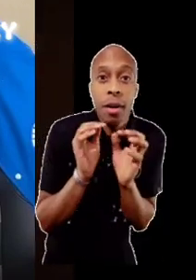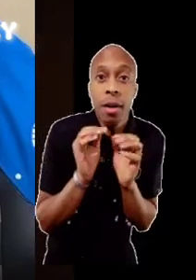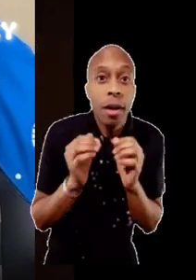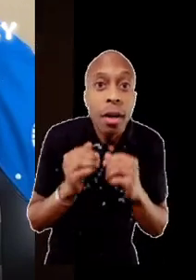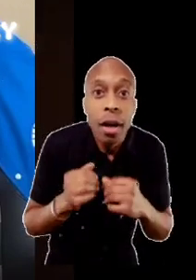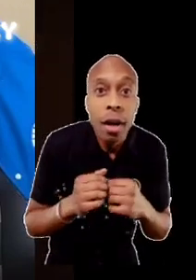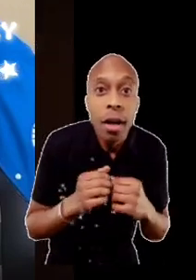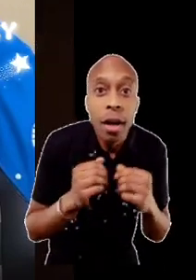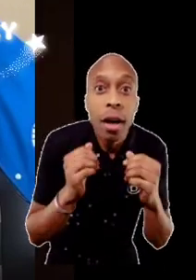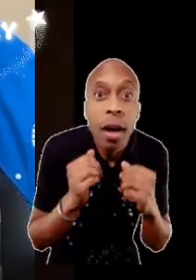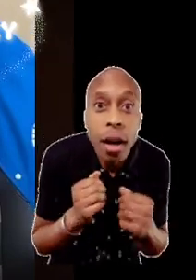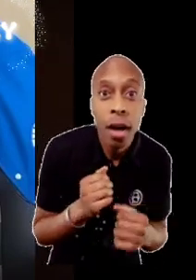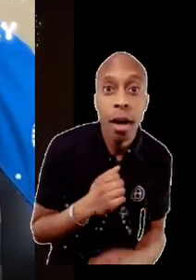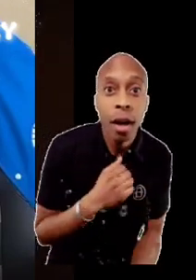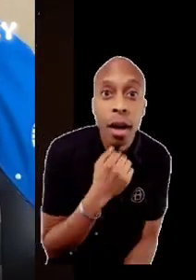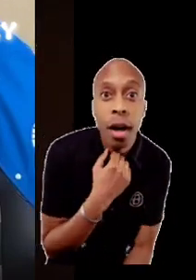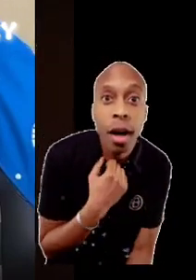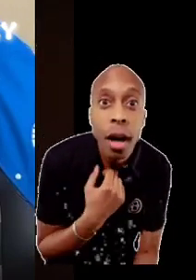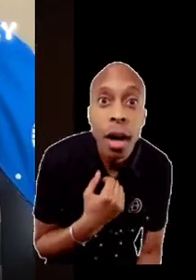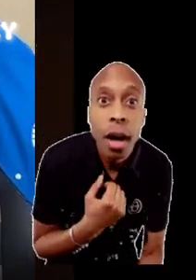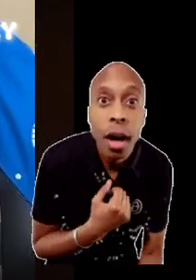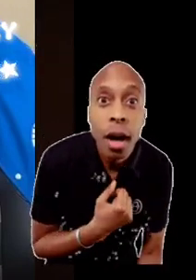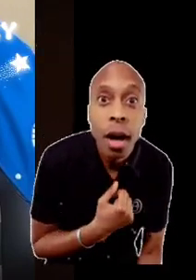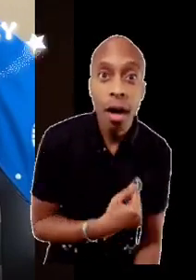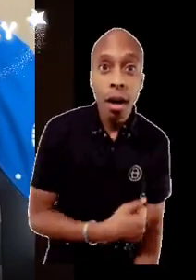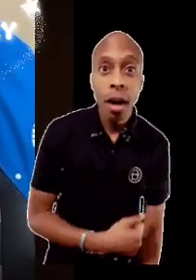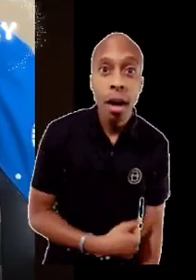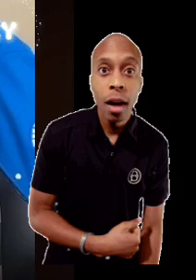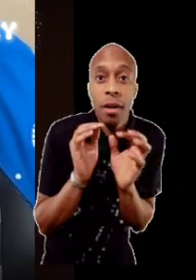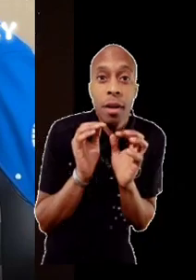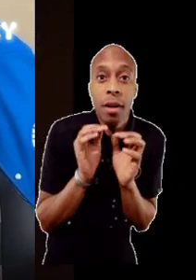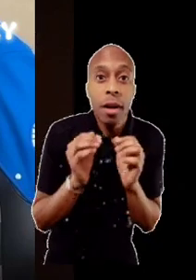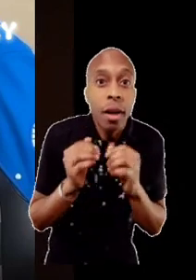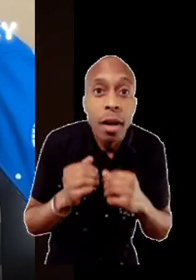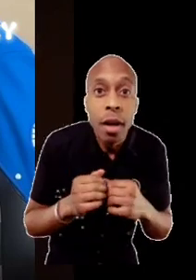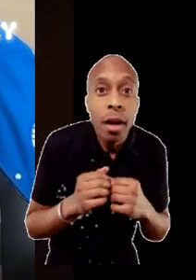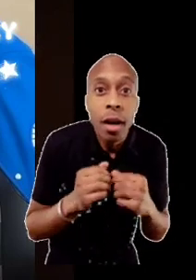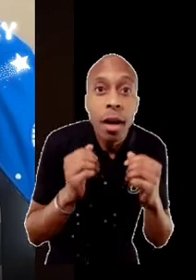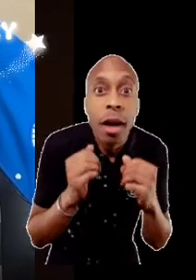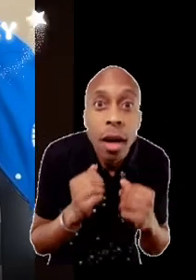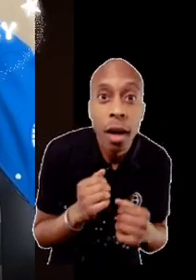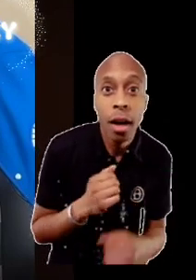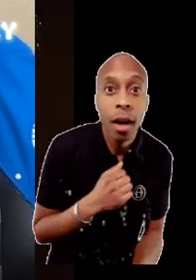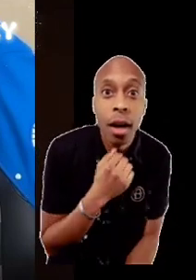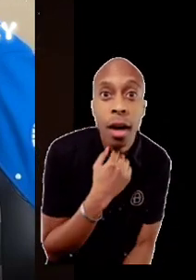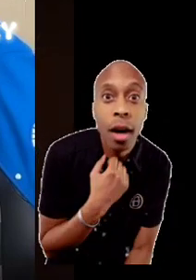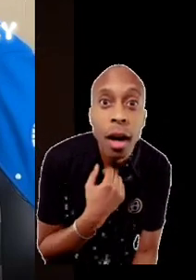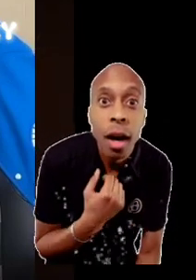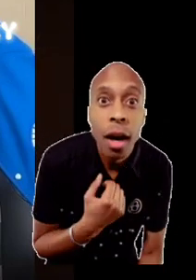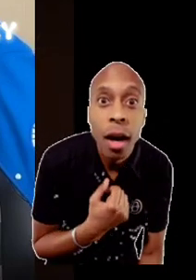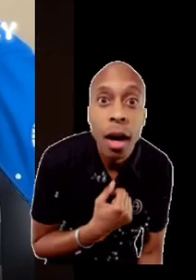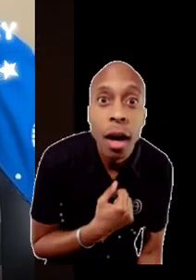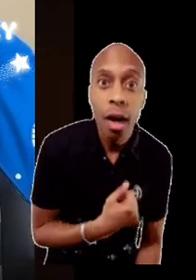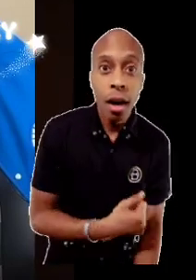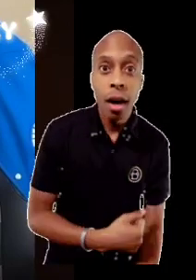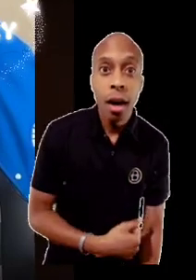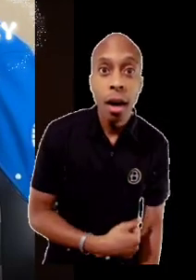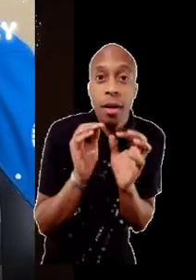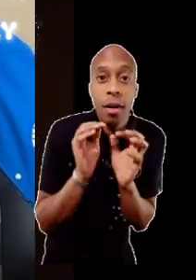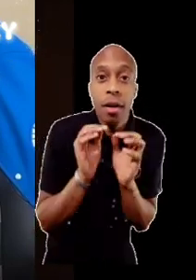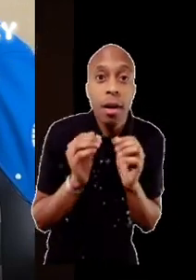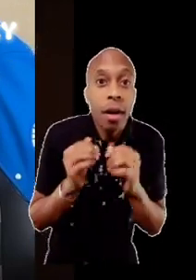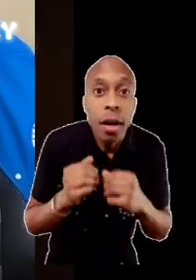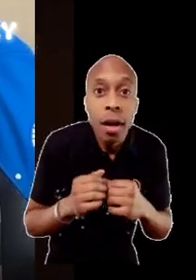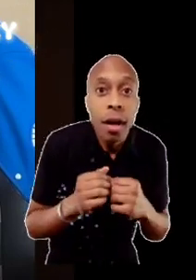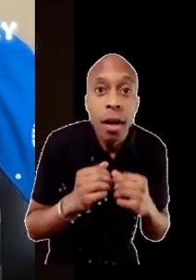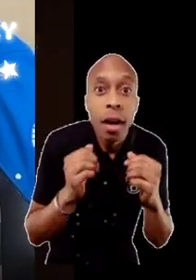God put you in a position. I don't cannot even handle it. That's something you know do. The people them not lie.